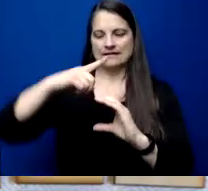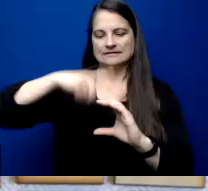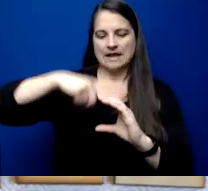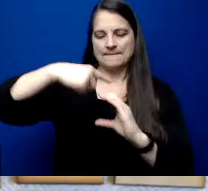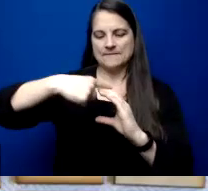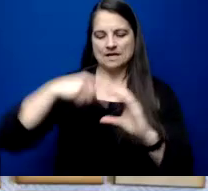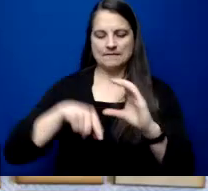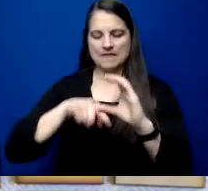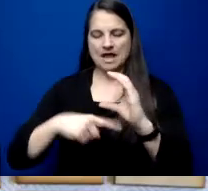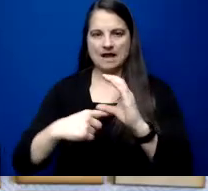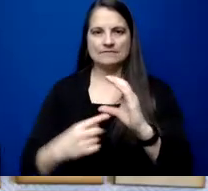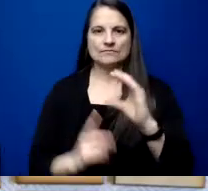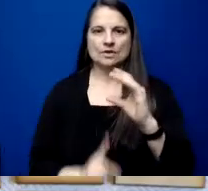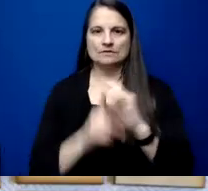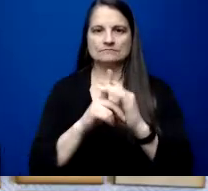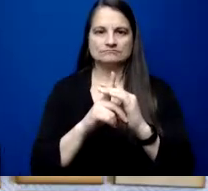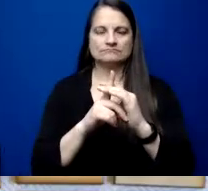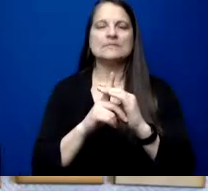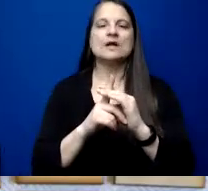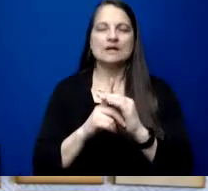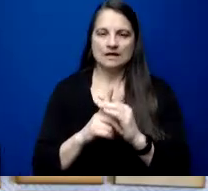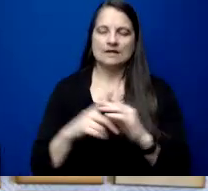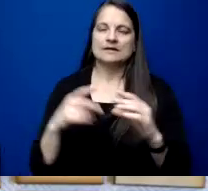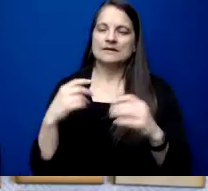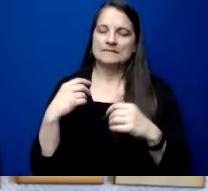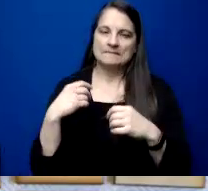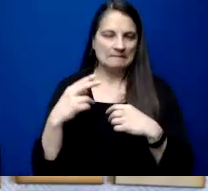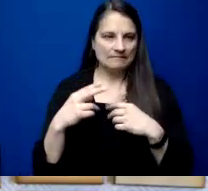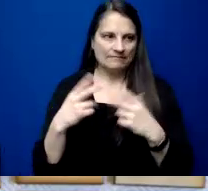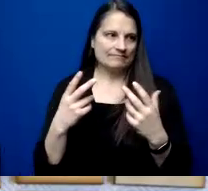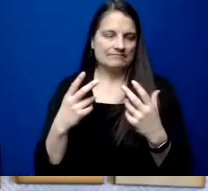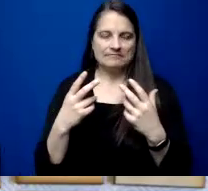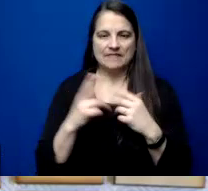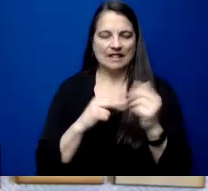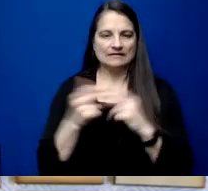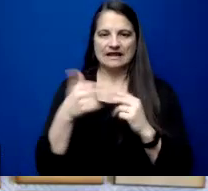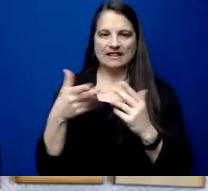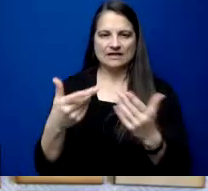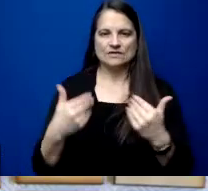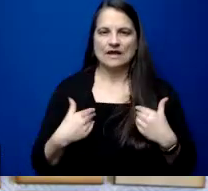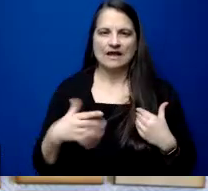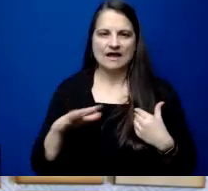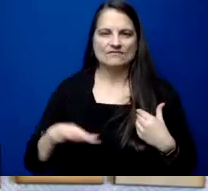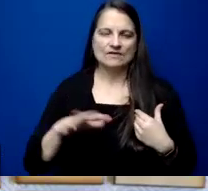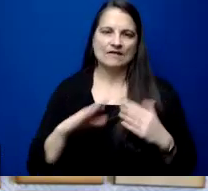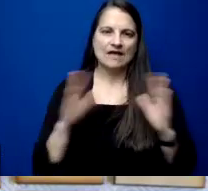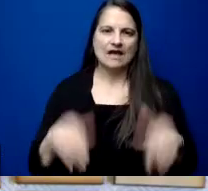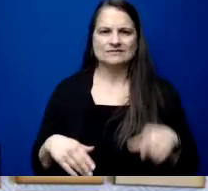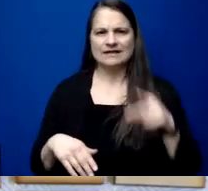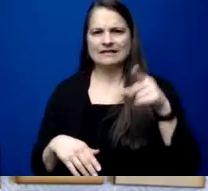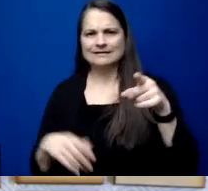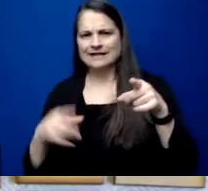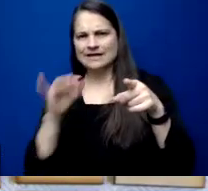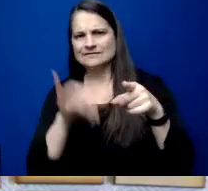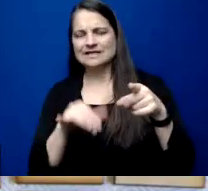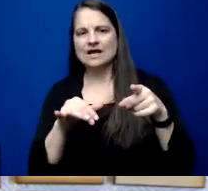or marker. You can build up with anything you have lying around the house. Like in this photo here, I think they just used a washcloth